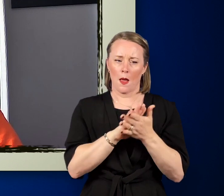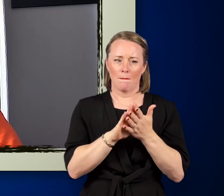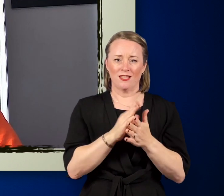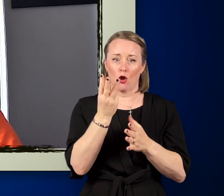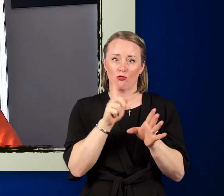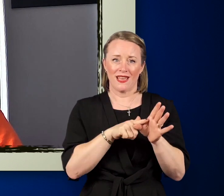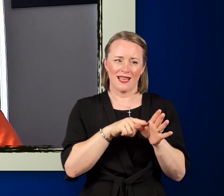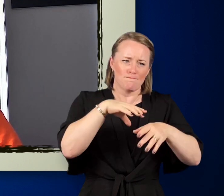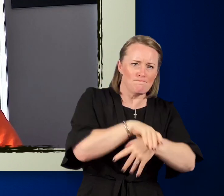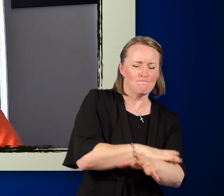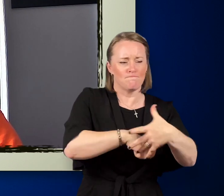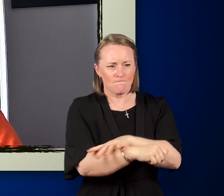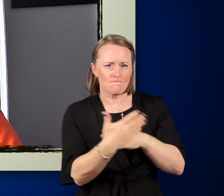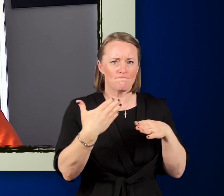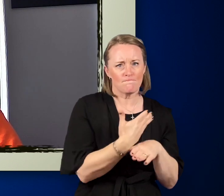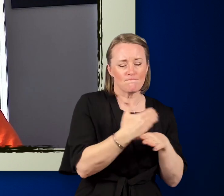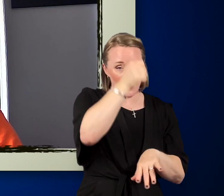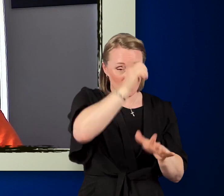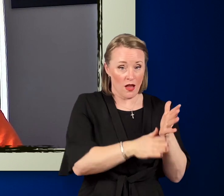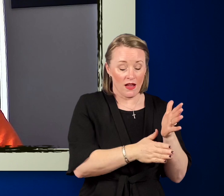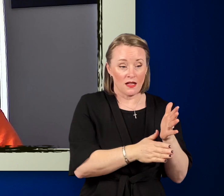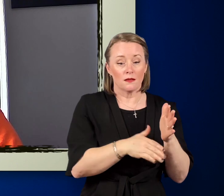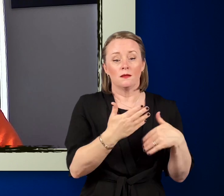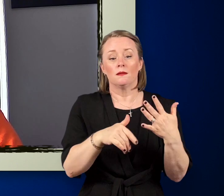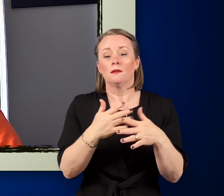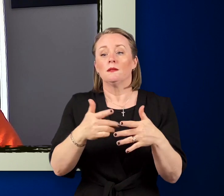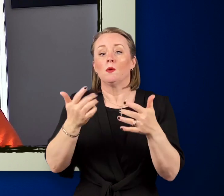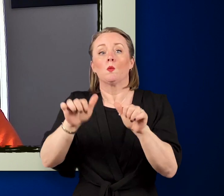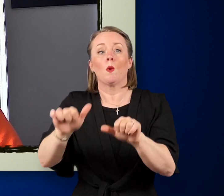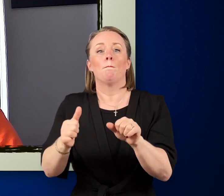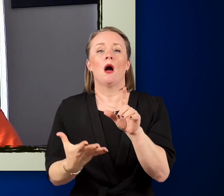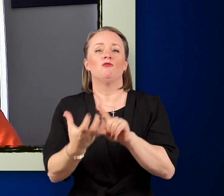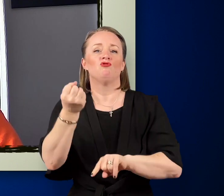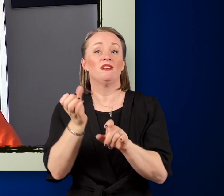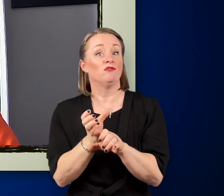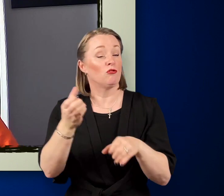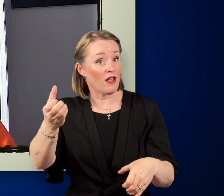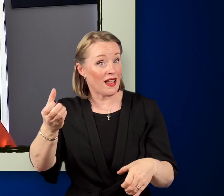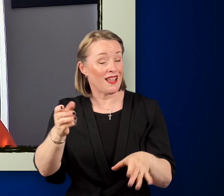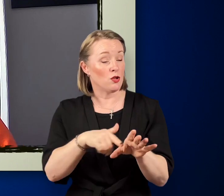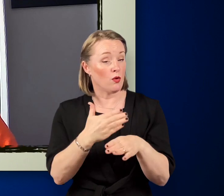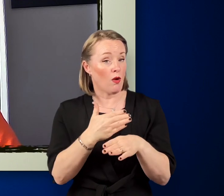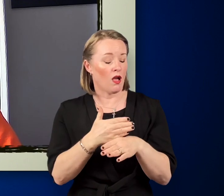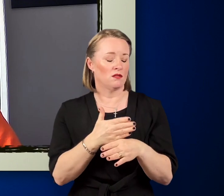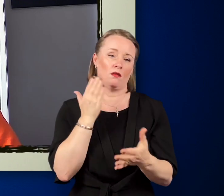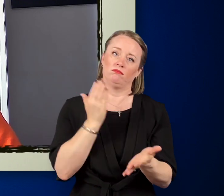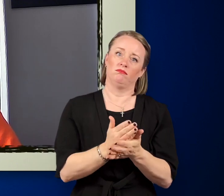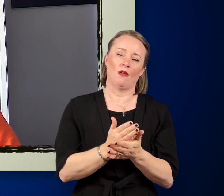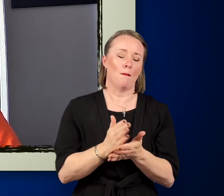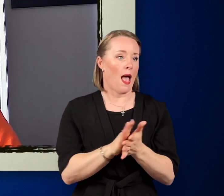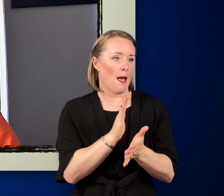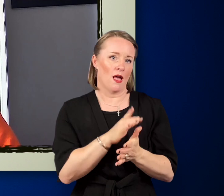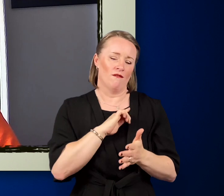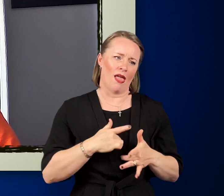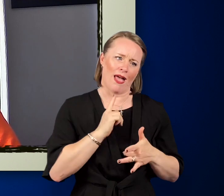3 years of hands-on experience doing one of the most valuable jobs I think there can be. And after loads